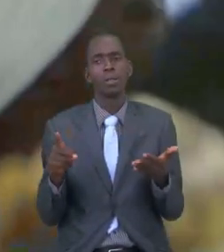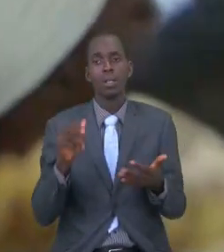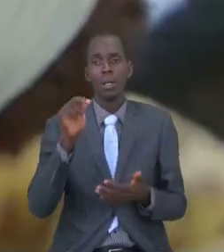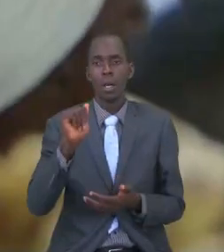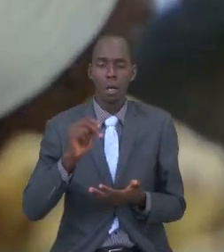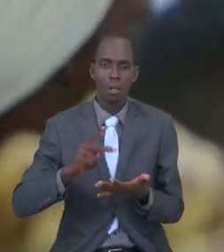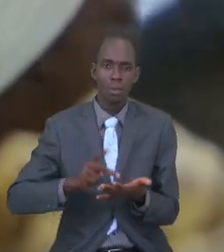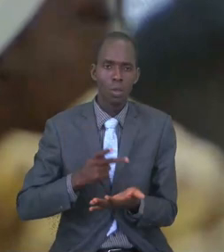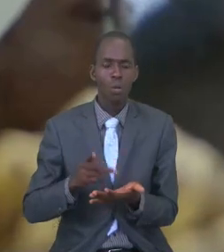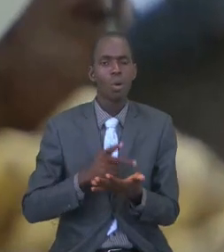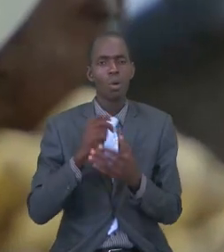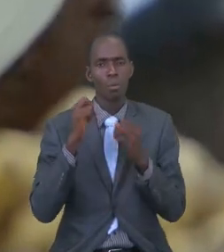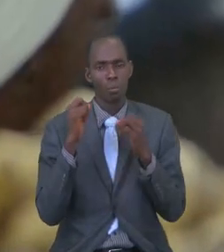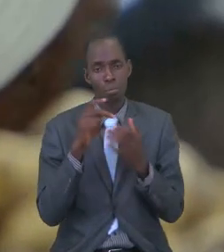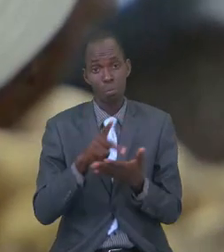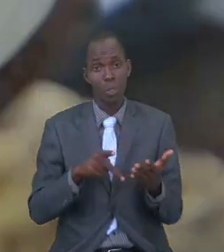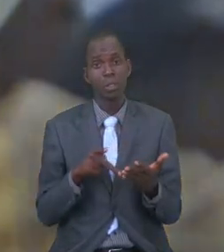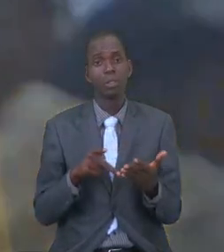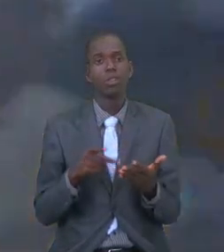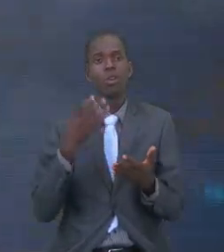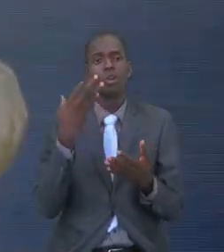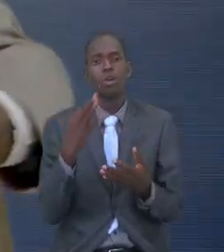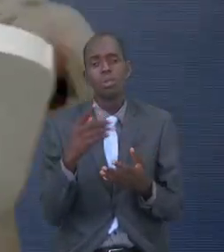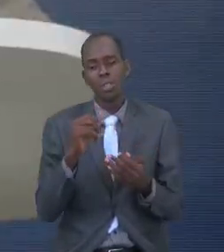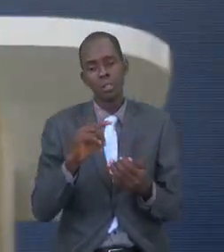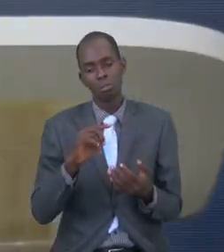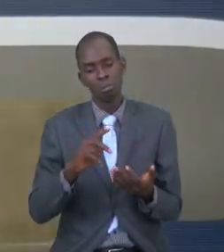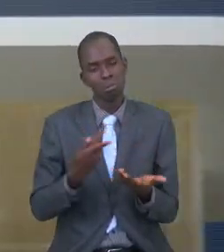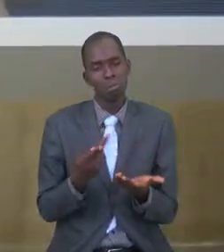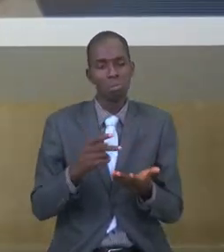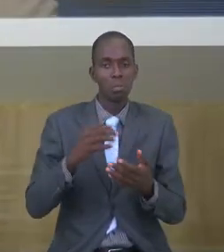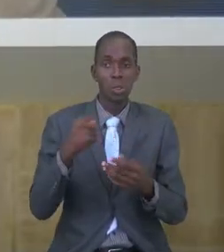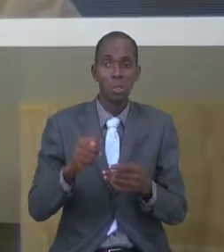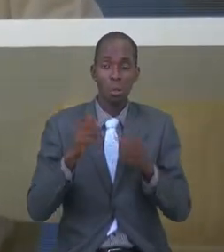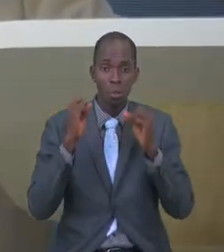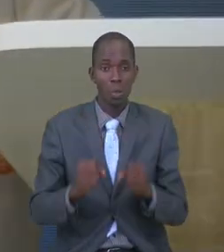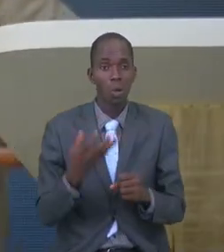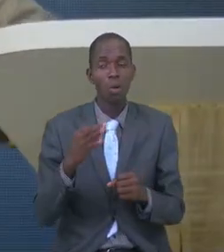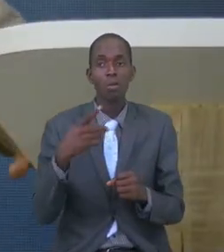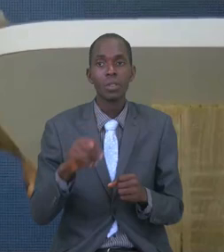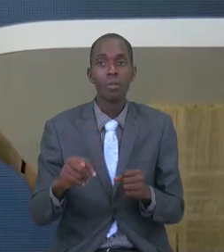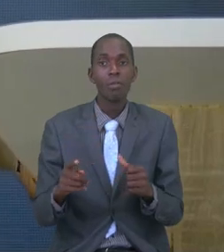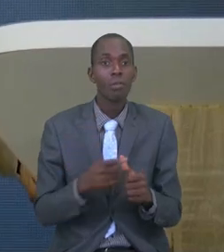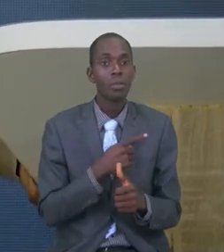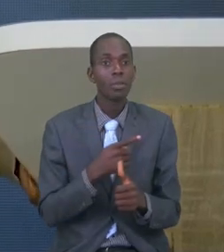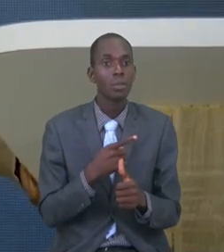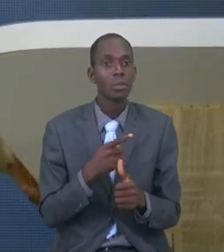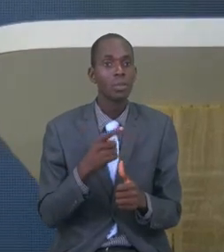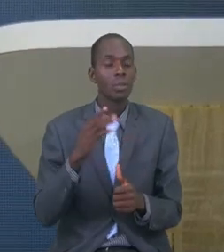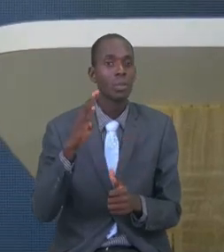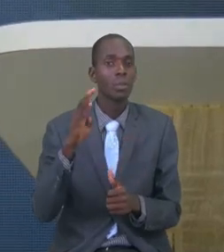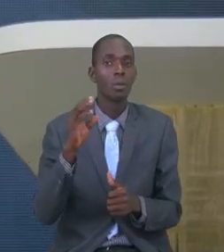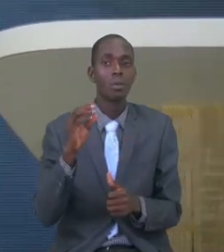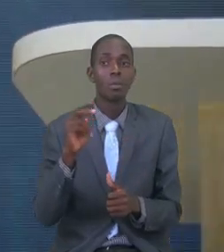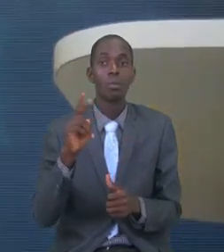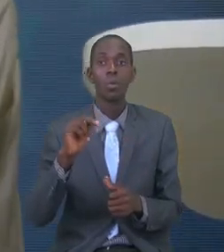double portion, the portion of the firstborn in the family. That's the double portion. I